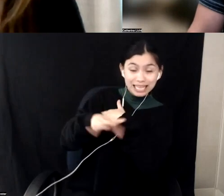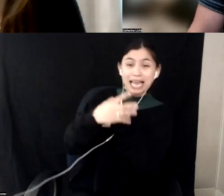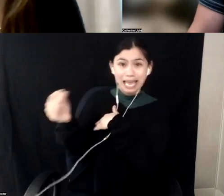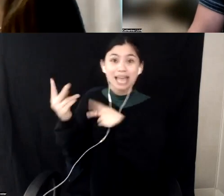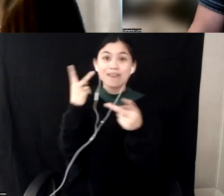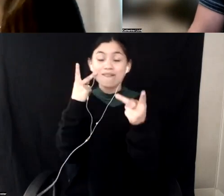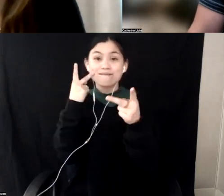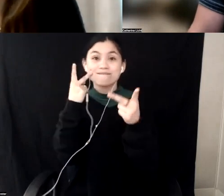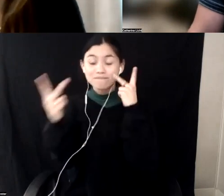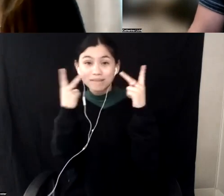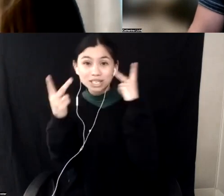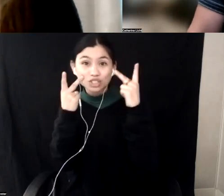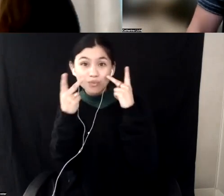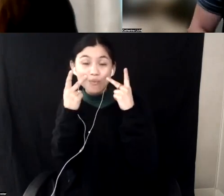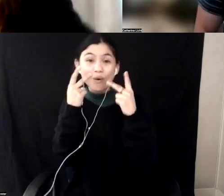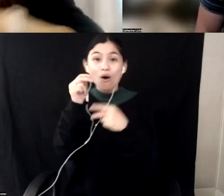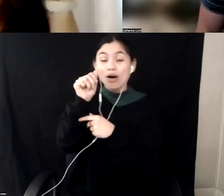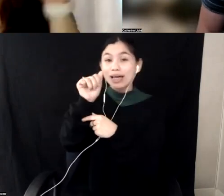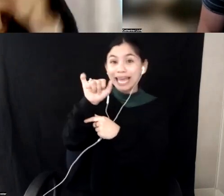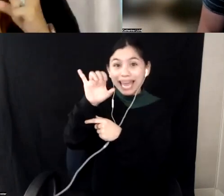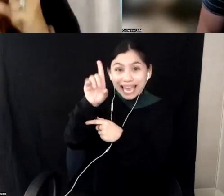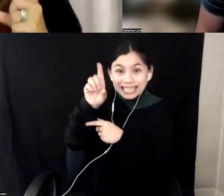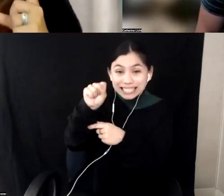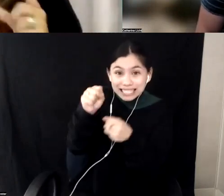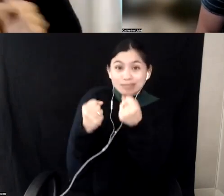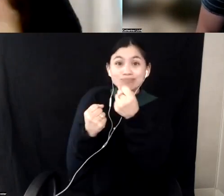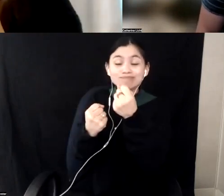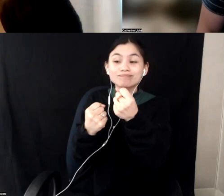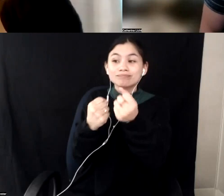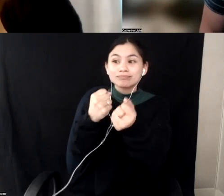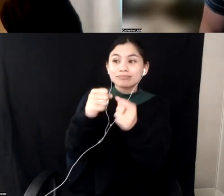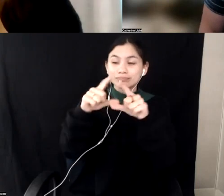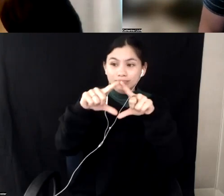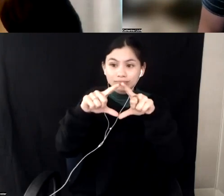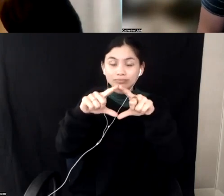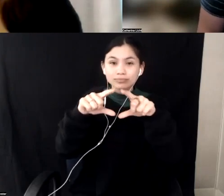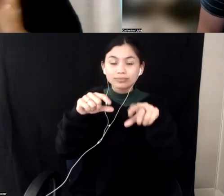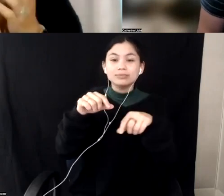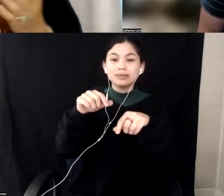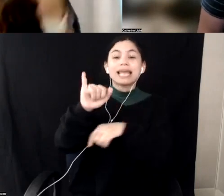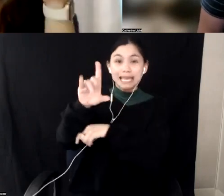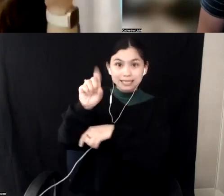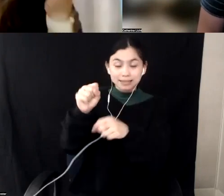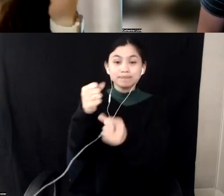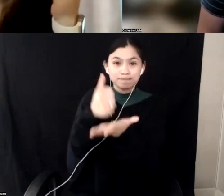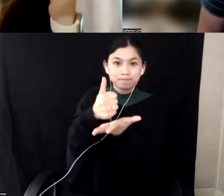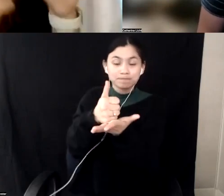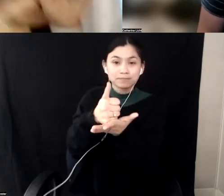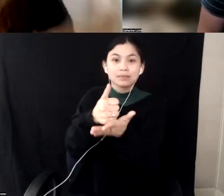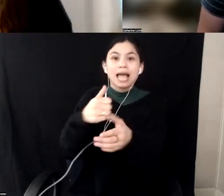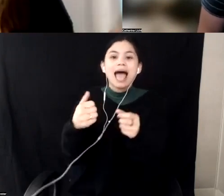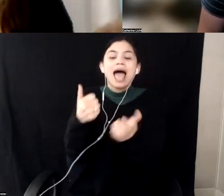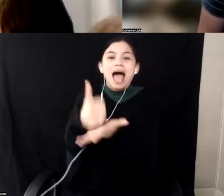aids helped a lot. So making little postcards um, online, you